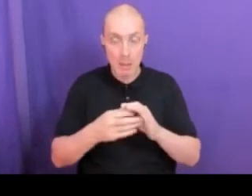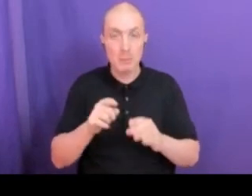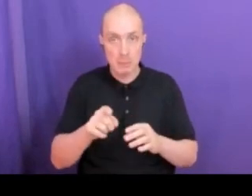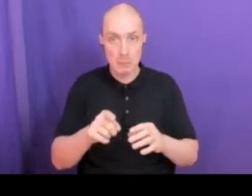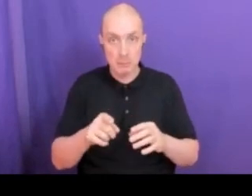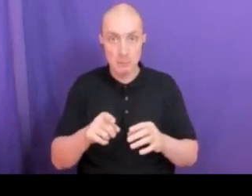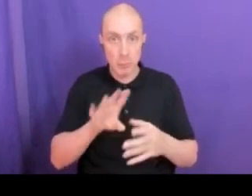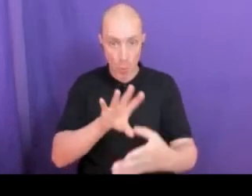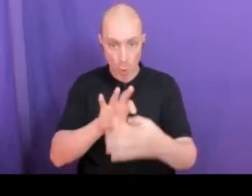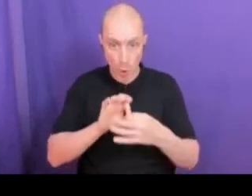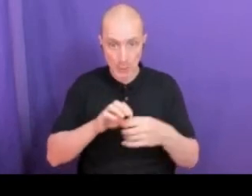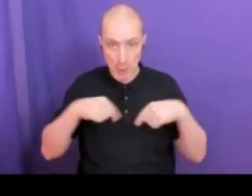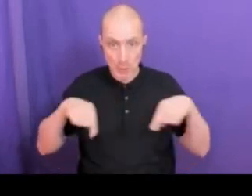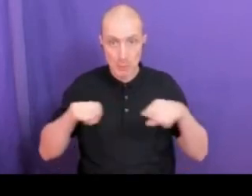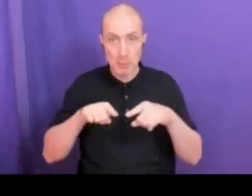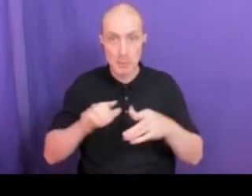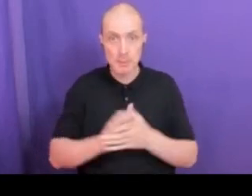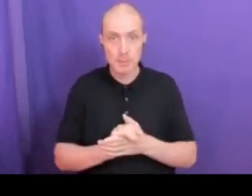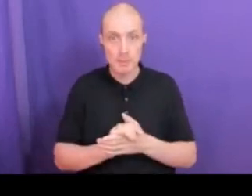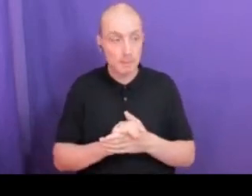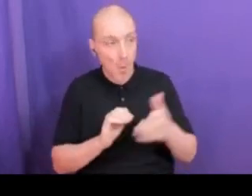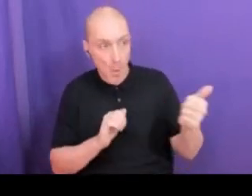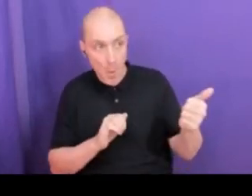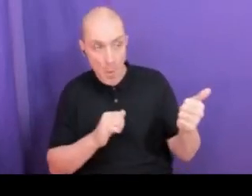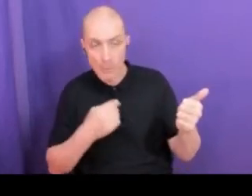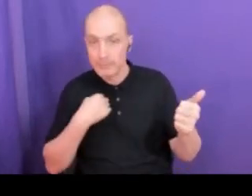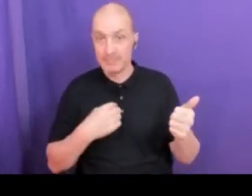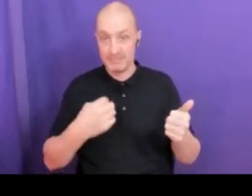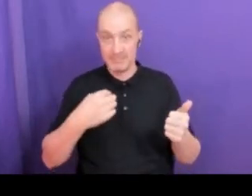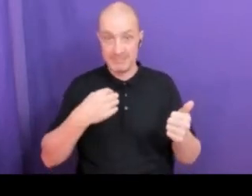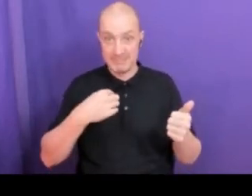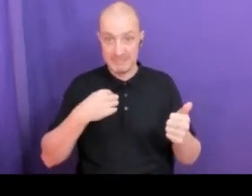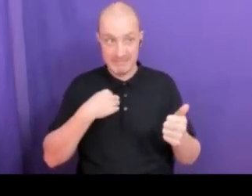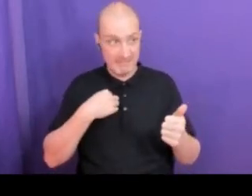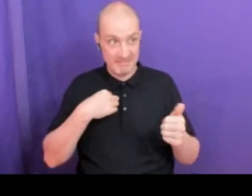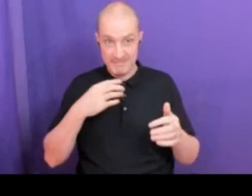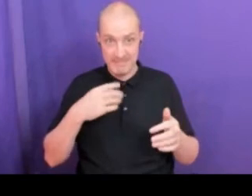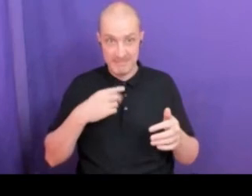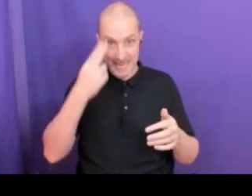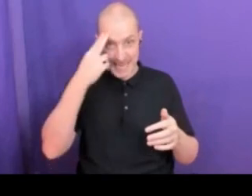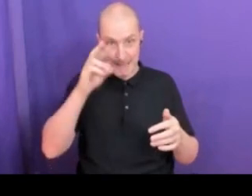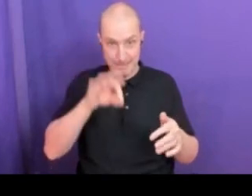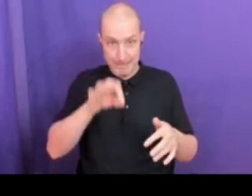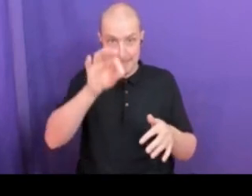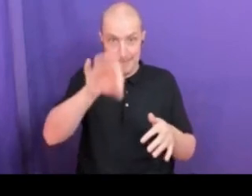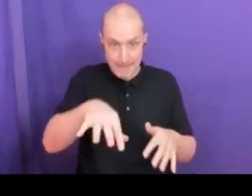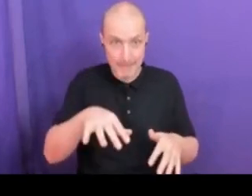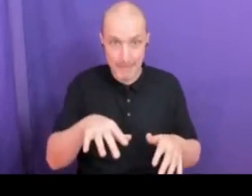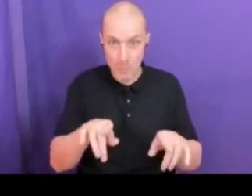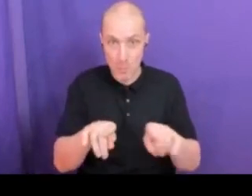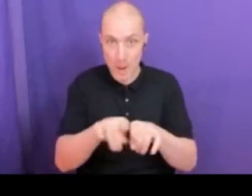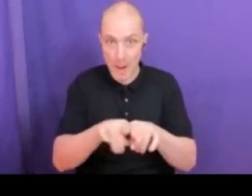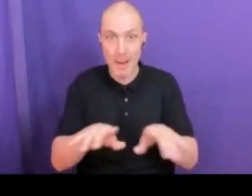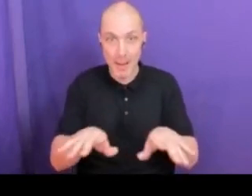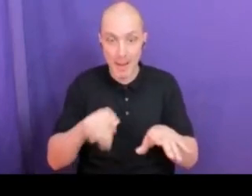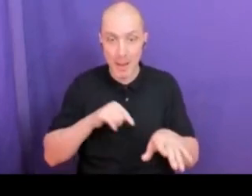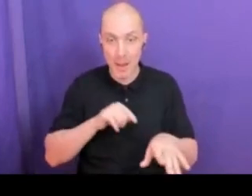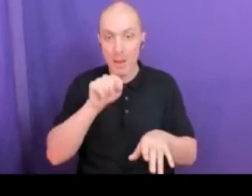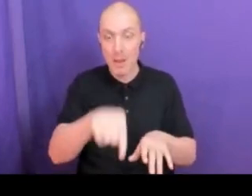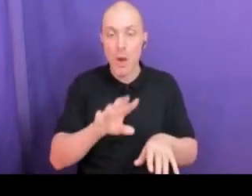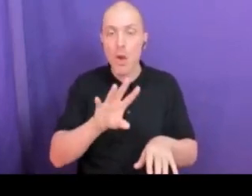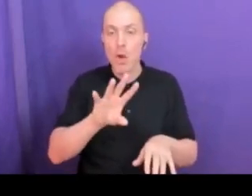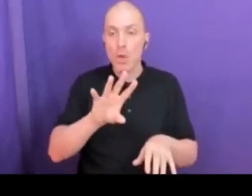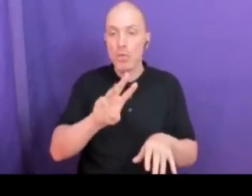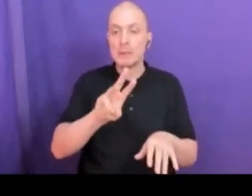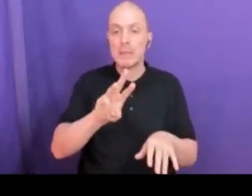I'll jump in there with a little plug as well, which Anna kindly mentioned, which is that we are running a follow-on session on Thursday. So this fantastic programme of follow-on sessions